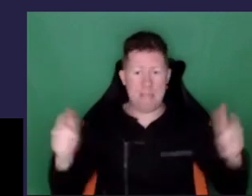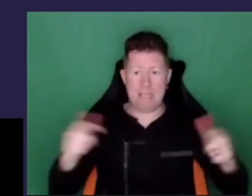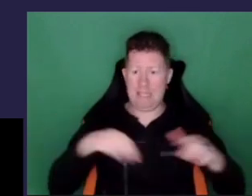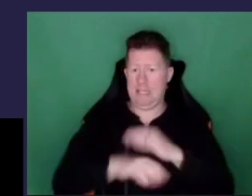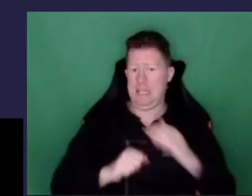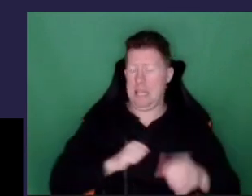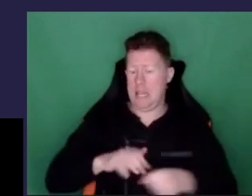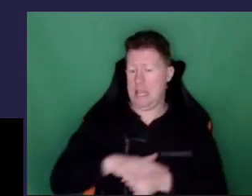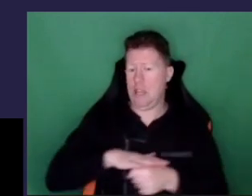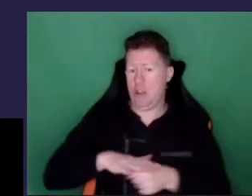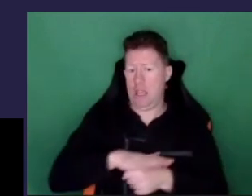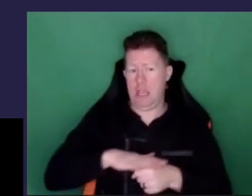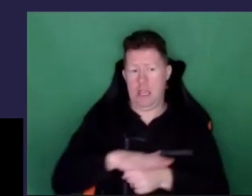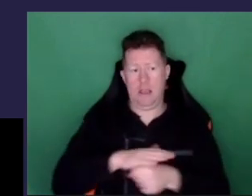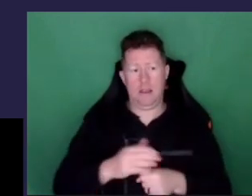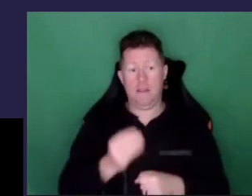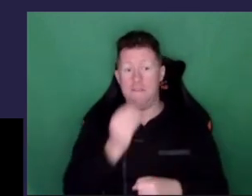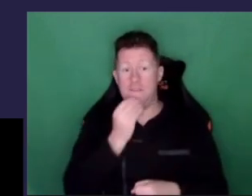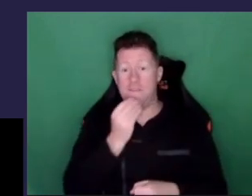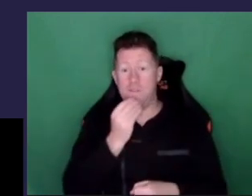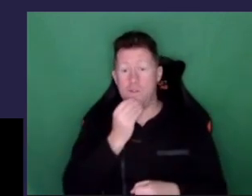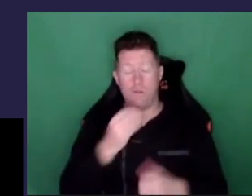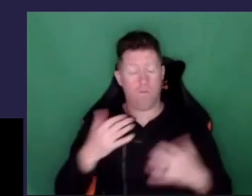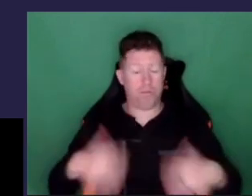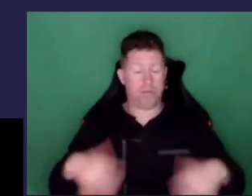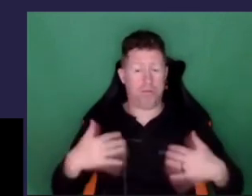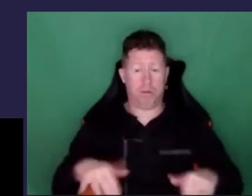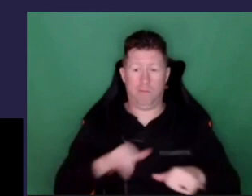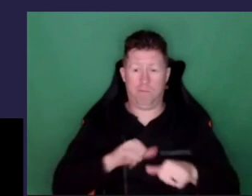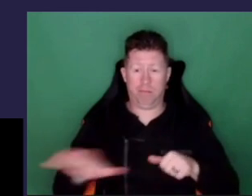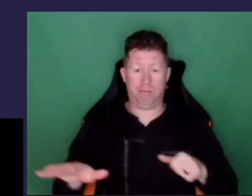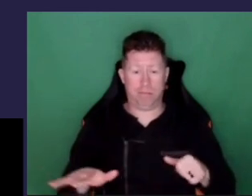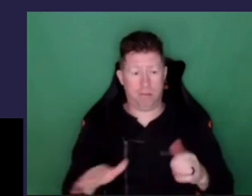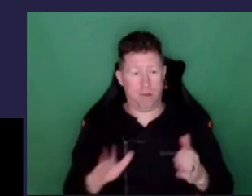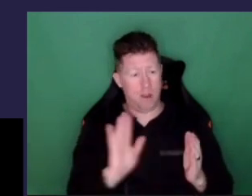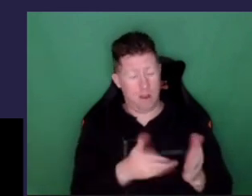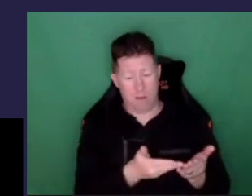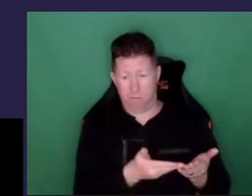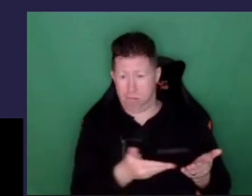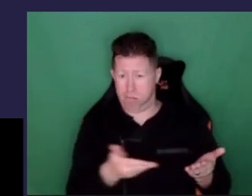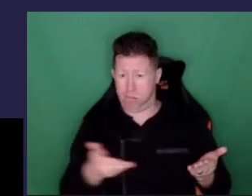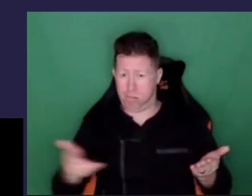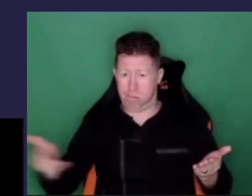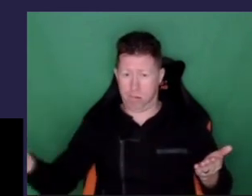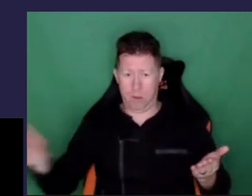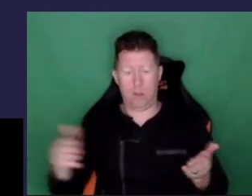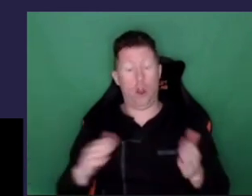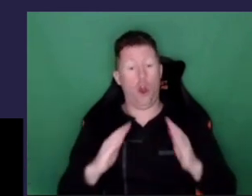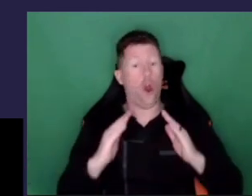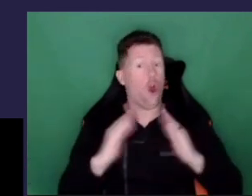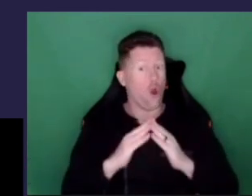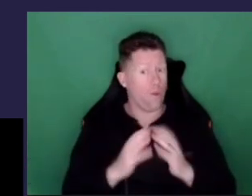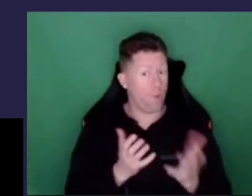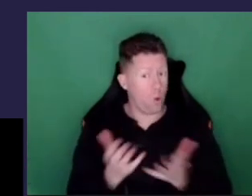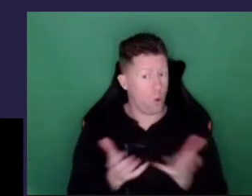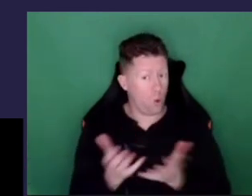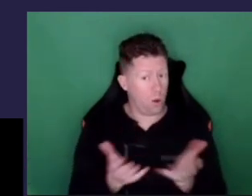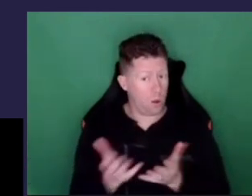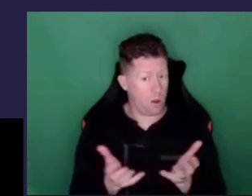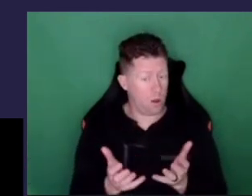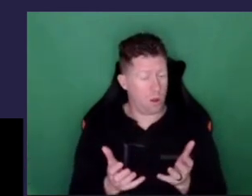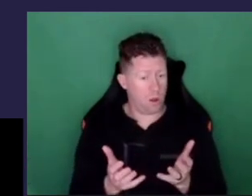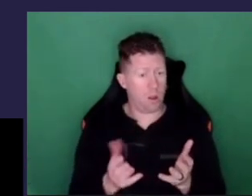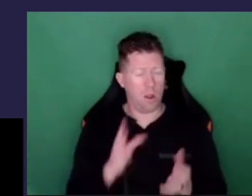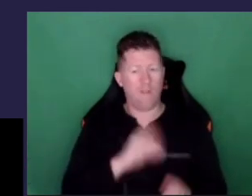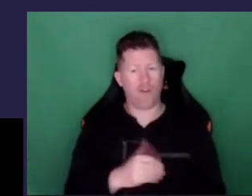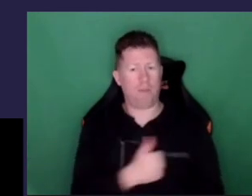and the food is, quite frankly, overwhelming. Home cooked, comes from the heart, not from a commercial kitchen.